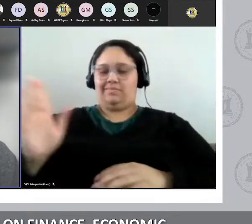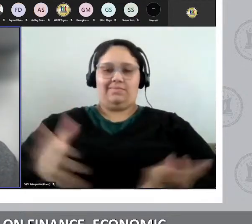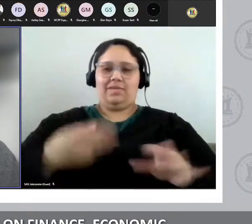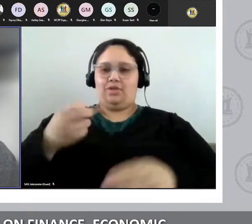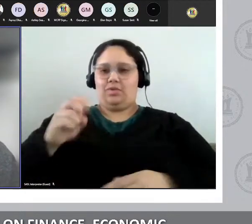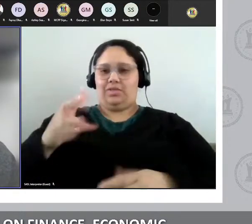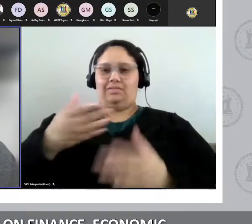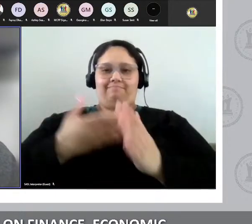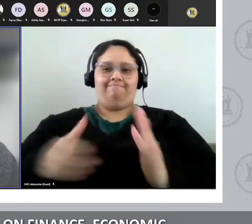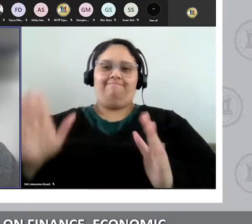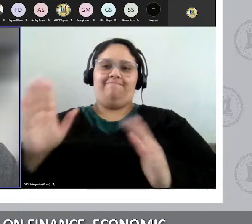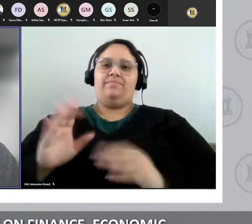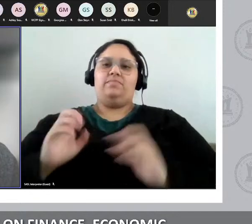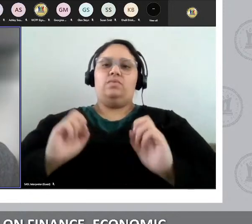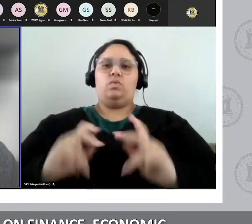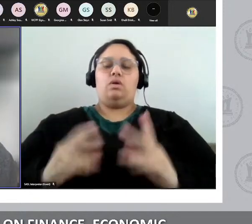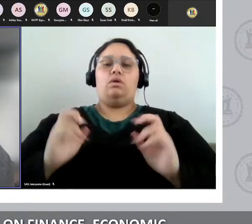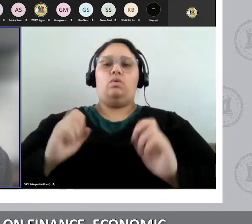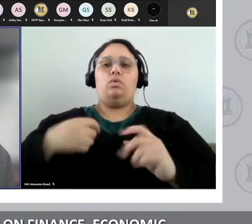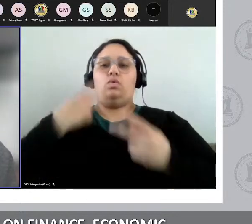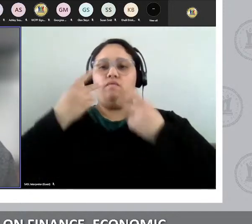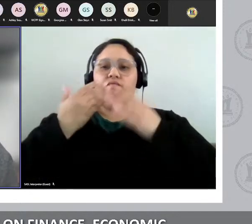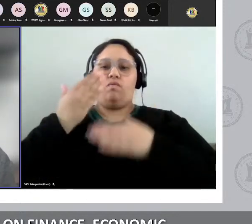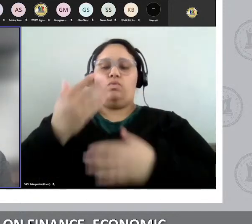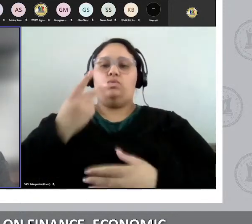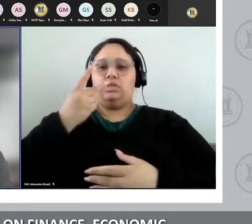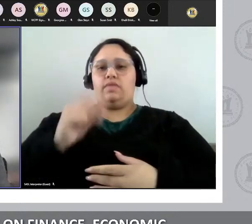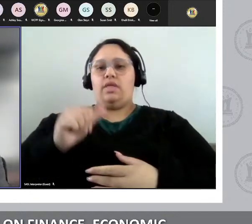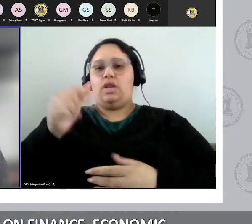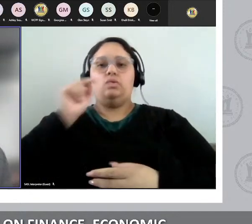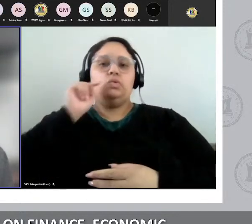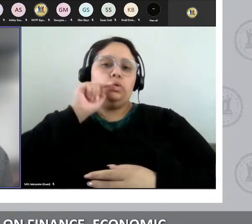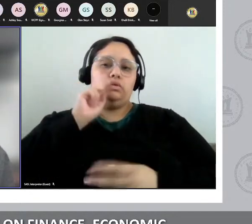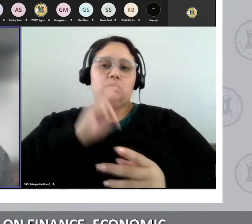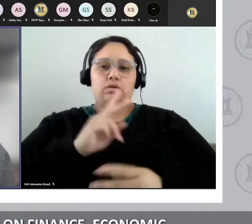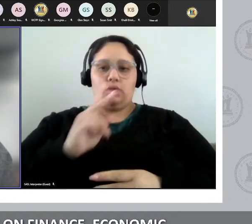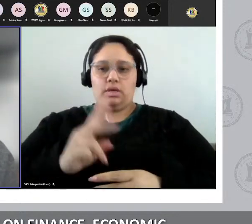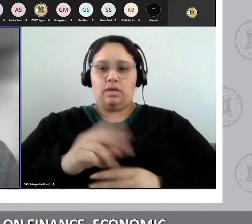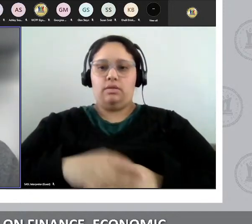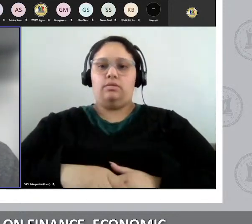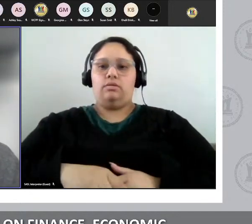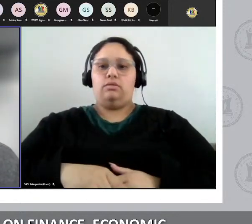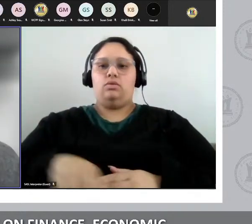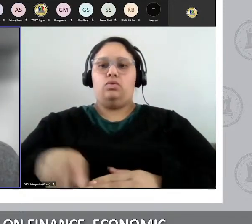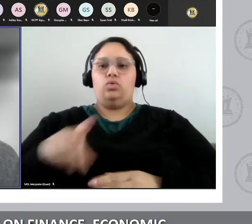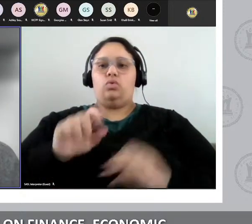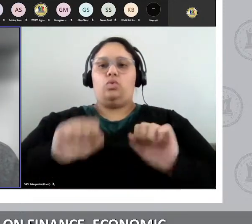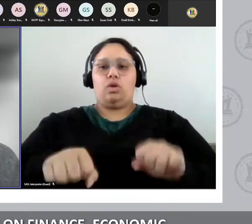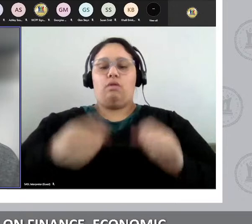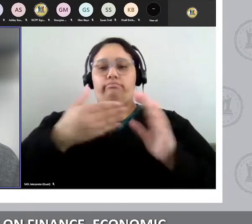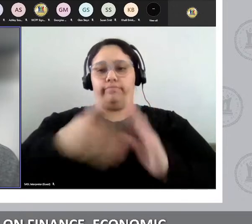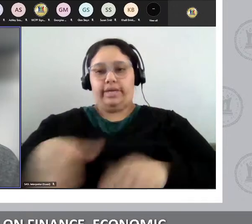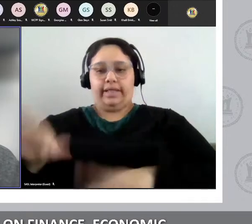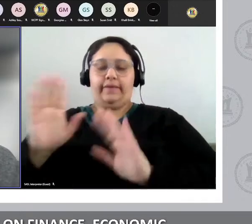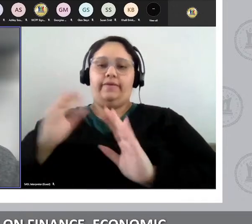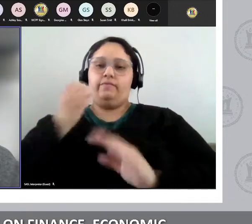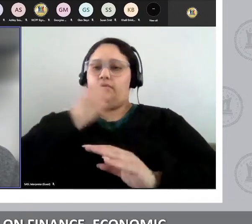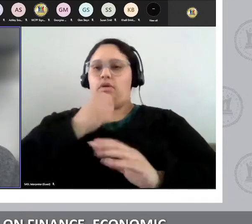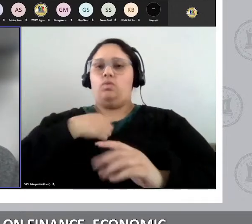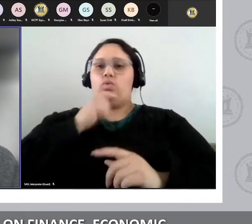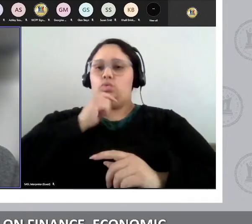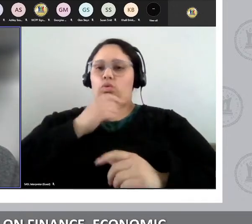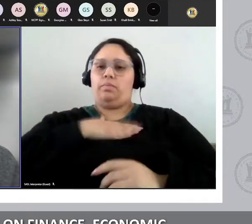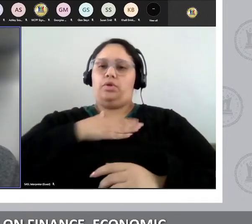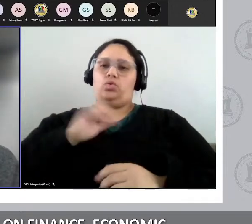Okay. HOD is off. All right, we look forward to seeing you in the next quarter as well. You may be excused, and we really